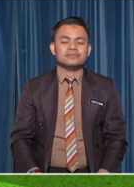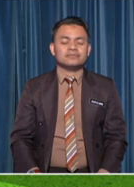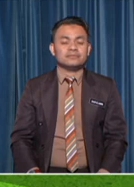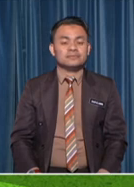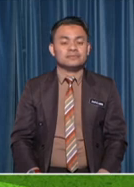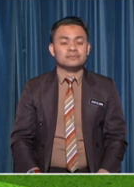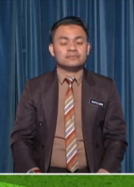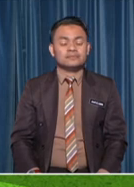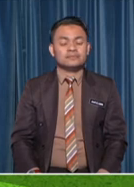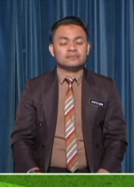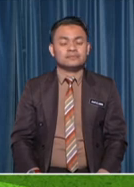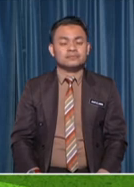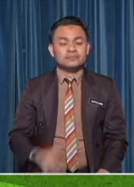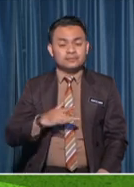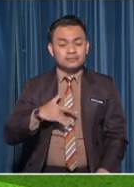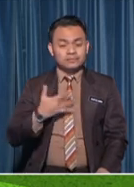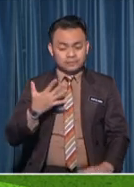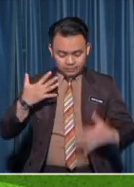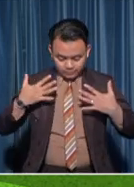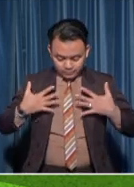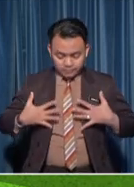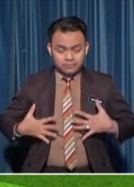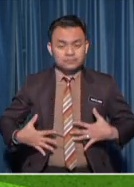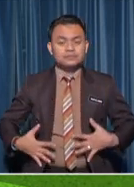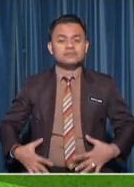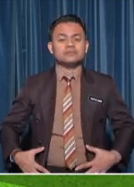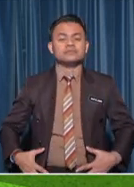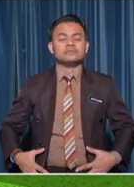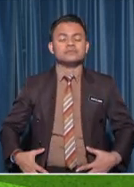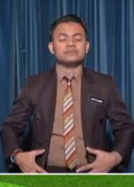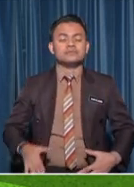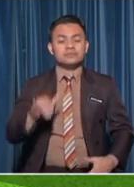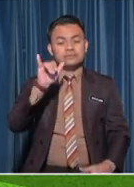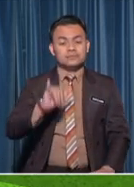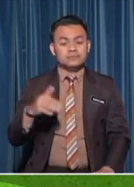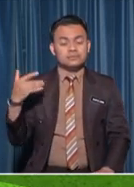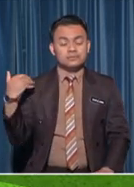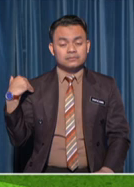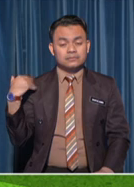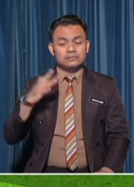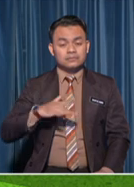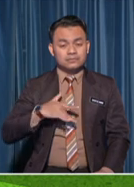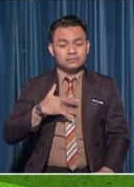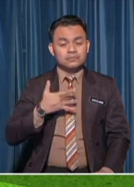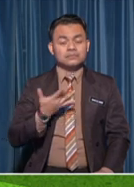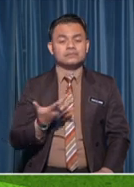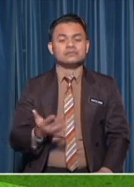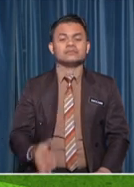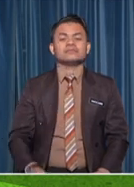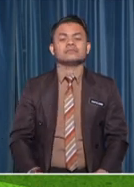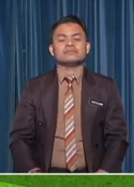They are the parts of the human body related to senses.